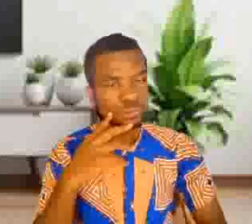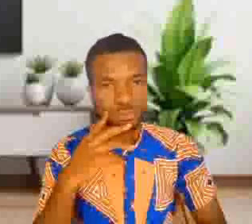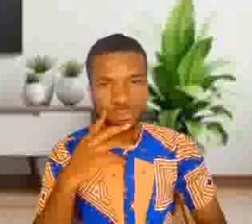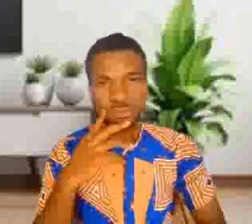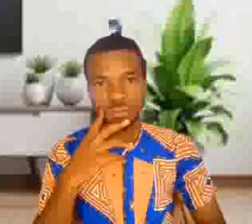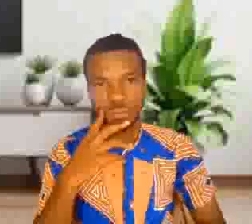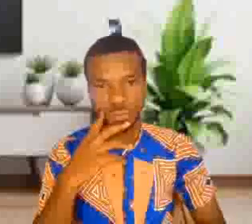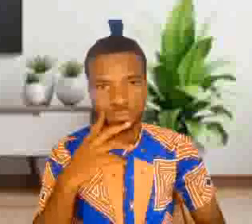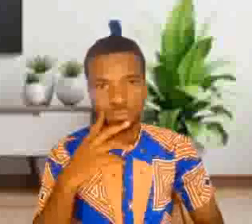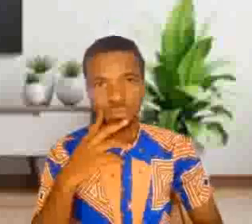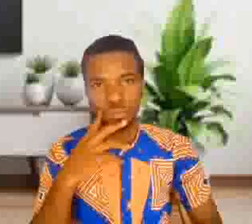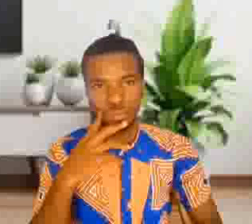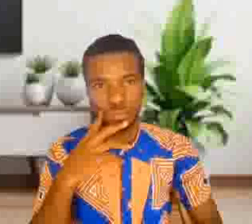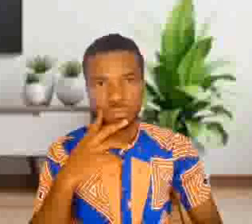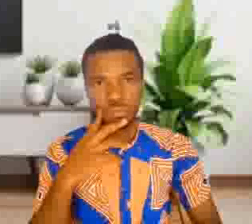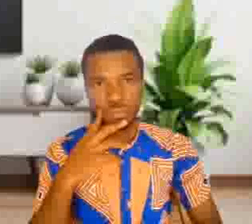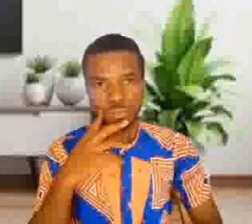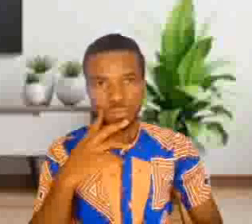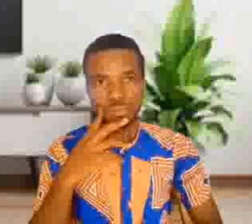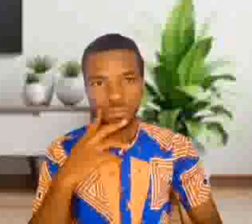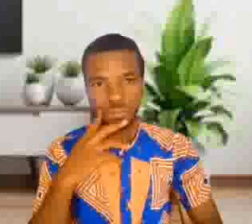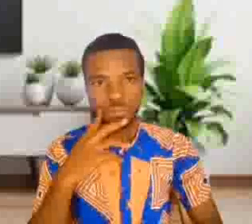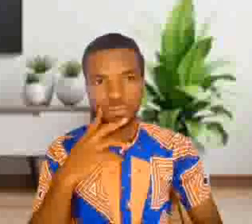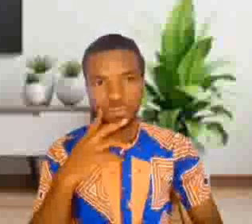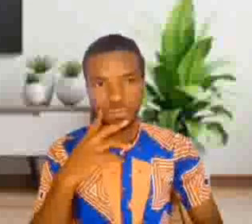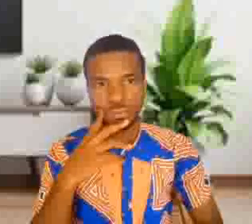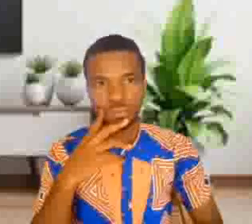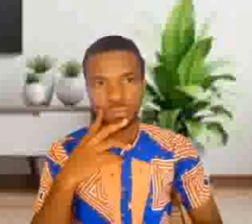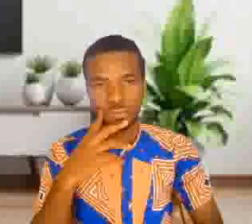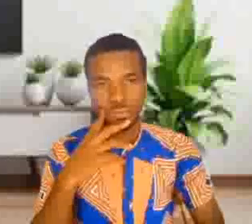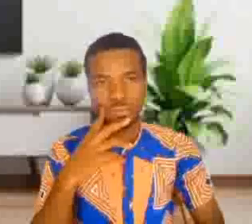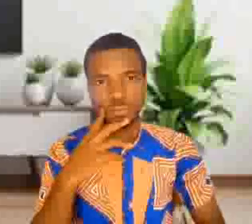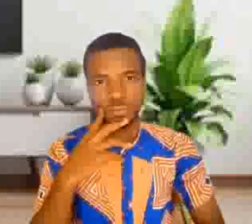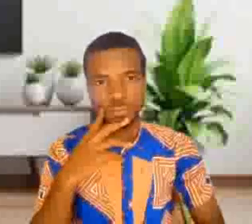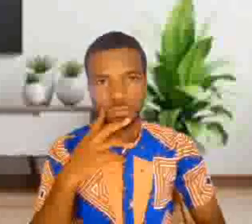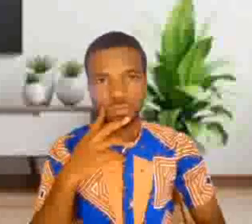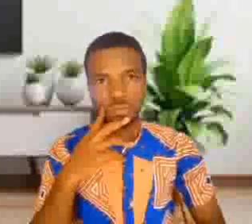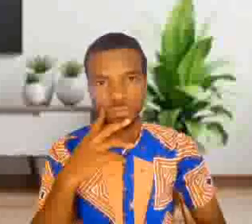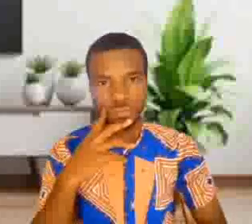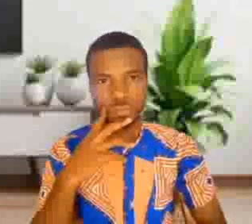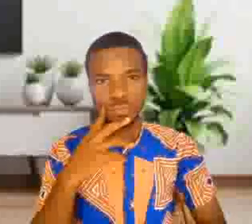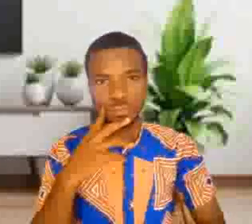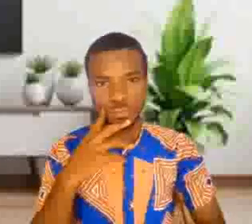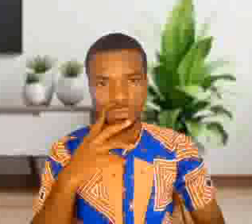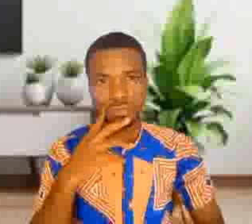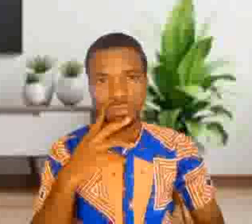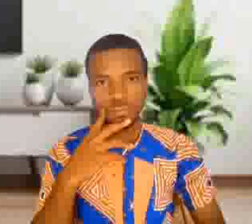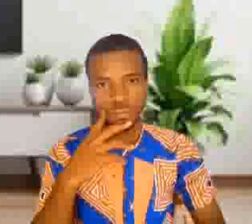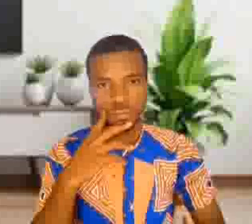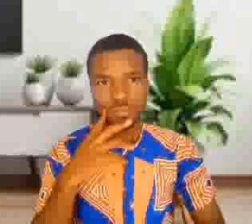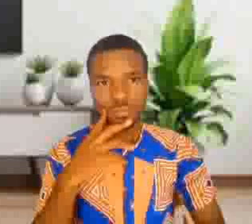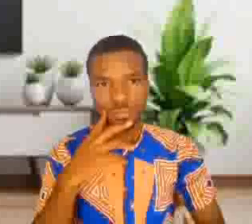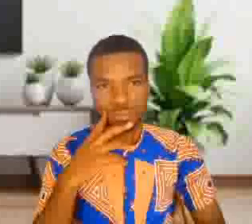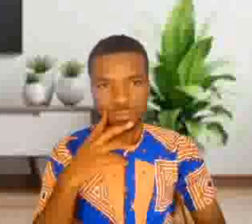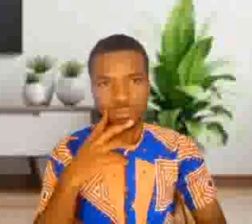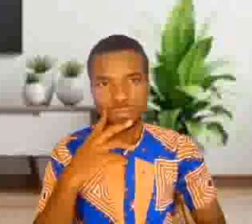requirement for dominion. The organic aspect of dominion. If your capacity is not built,